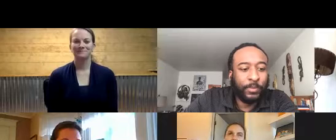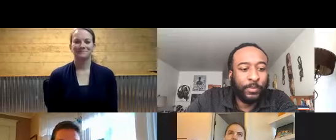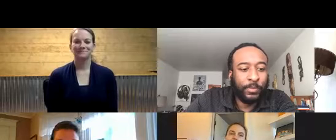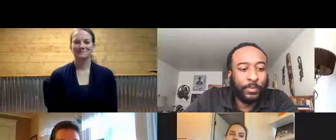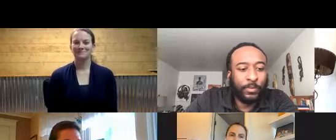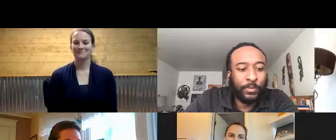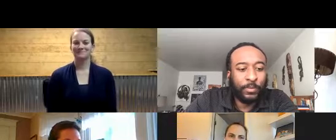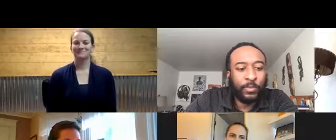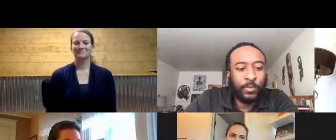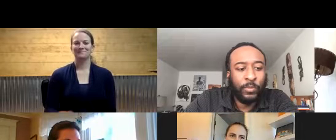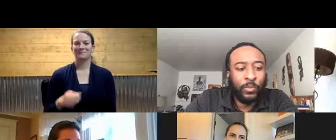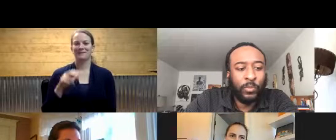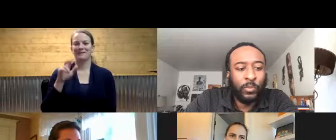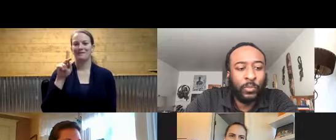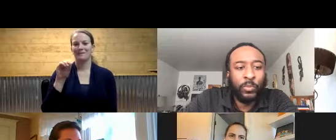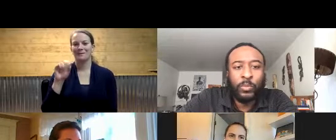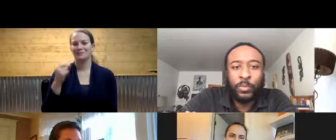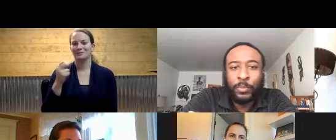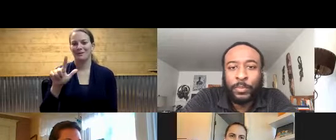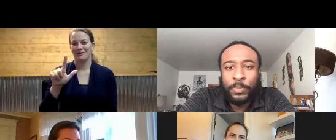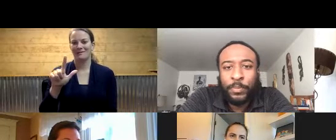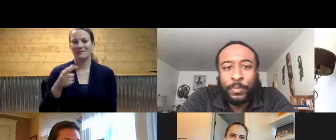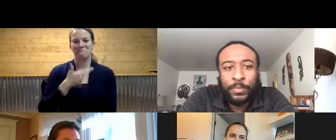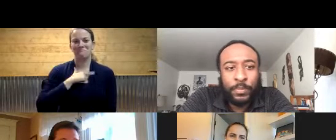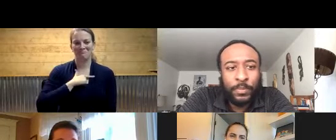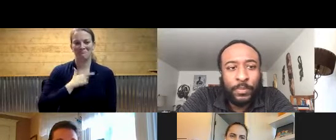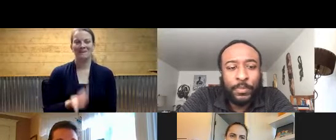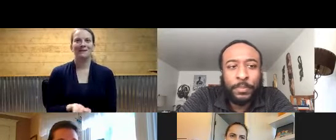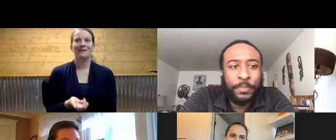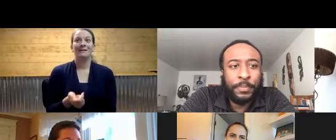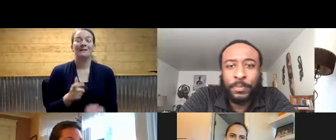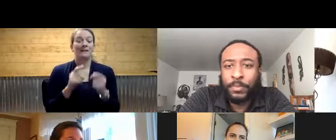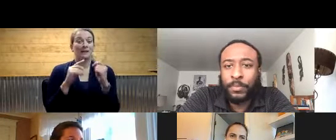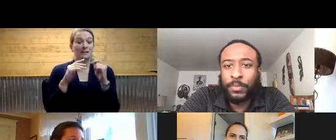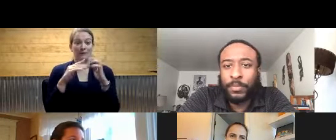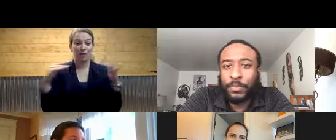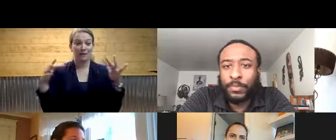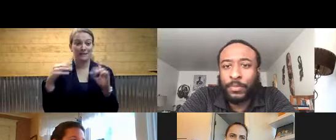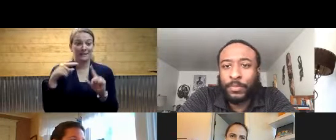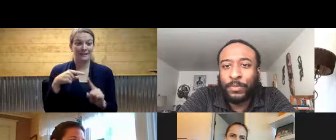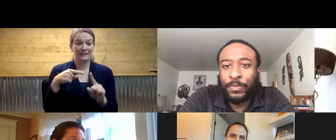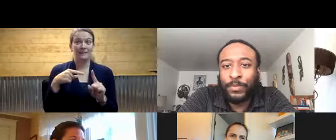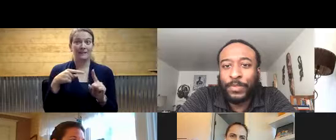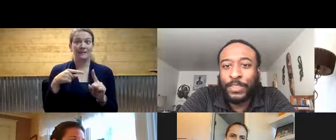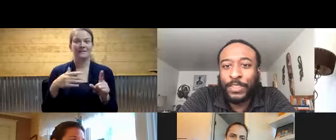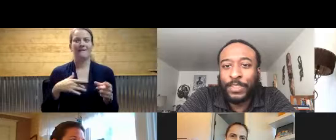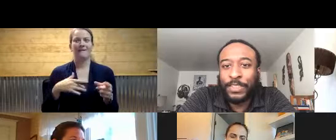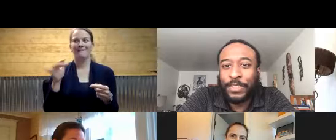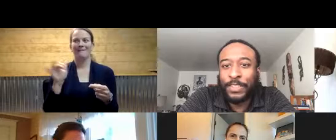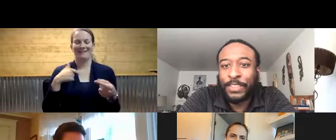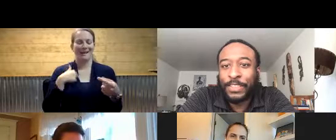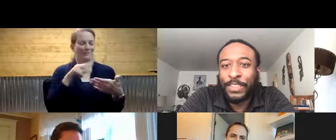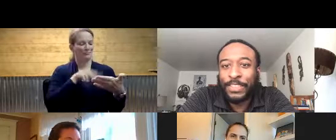I can go next. So when it came to diversity, I feel like out of reading all the questions, I feel like this